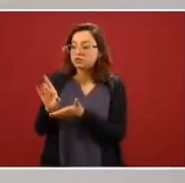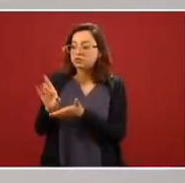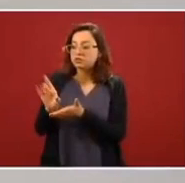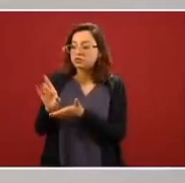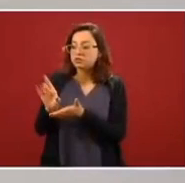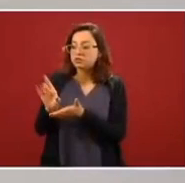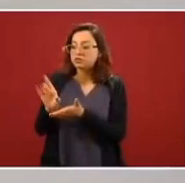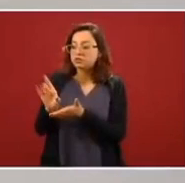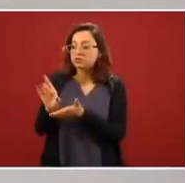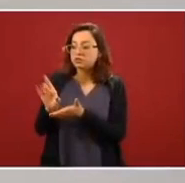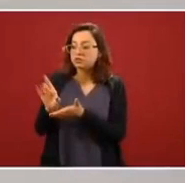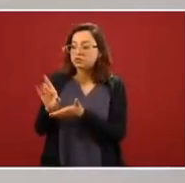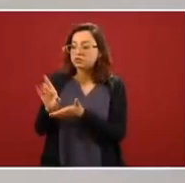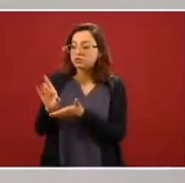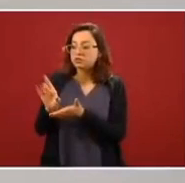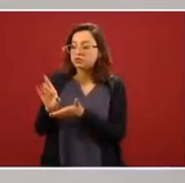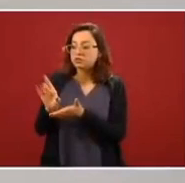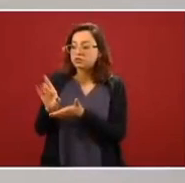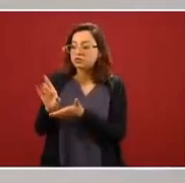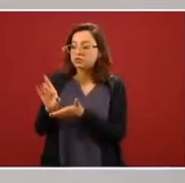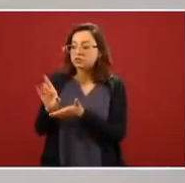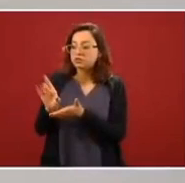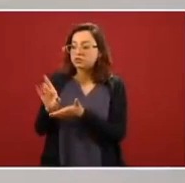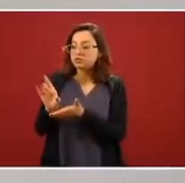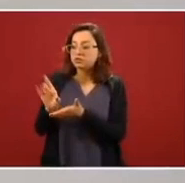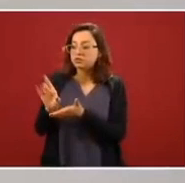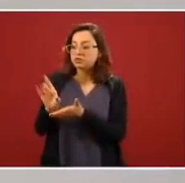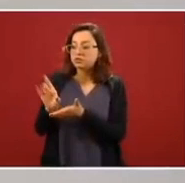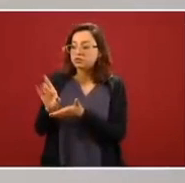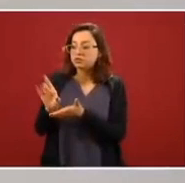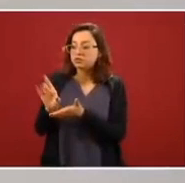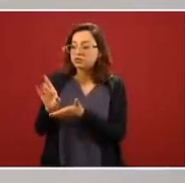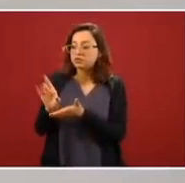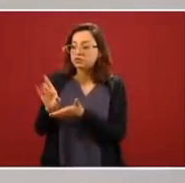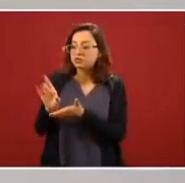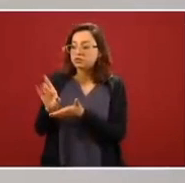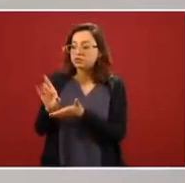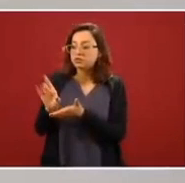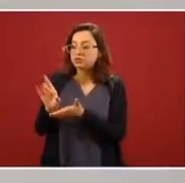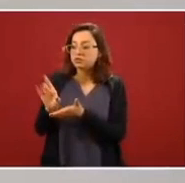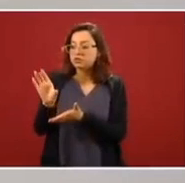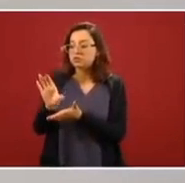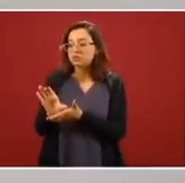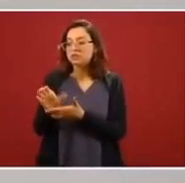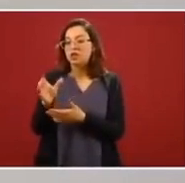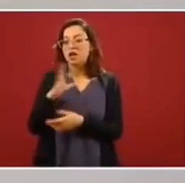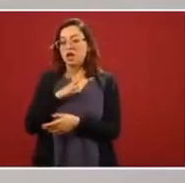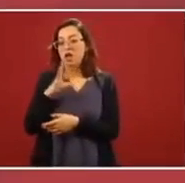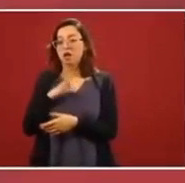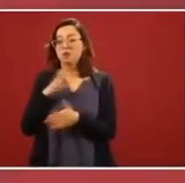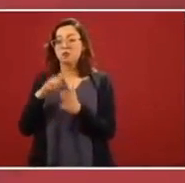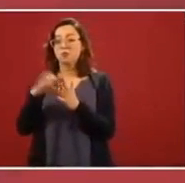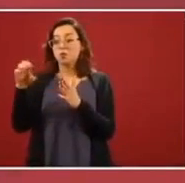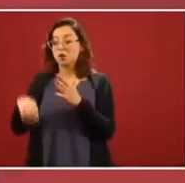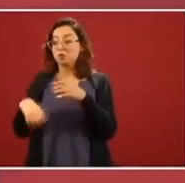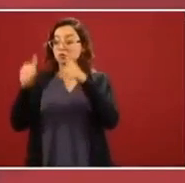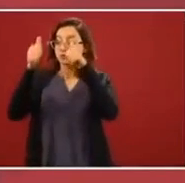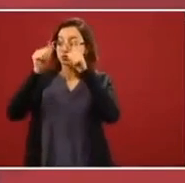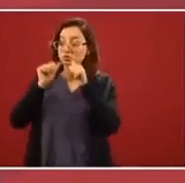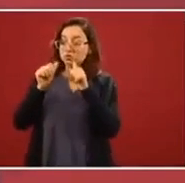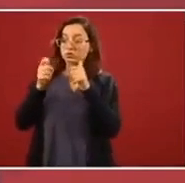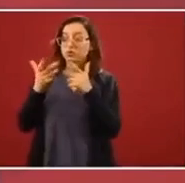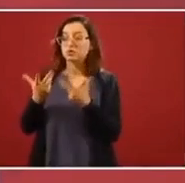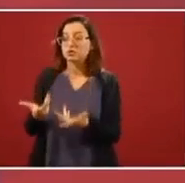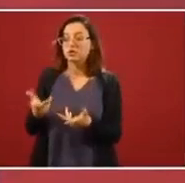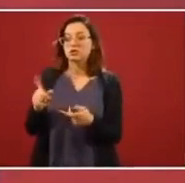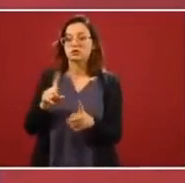whenever there's someone that has a disability, which is either physical, visible, or not. Que tengan una